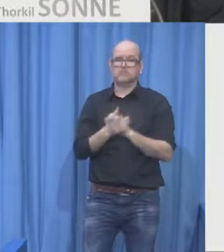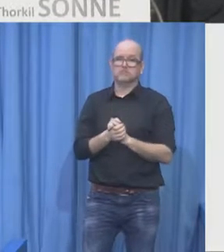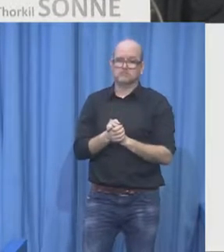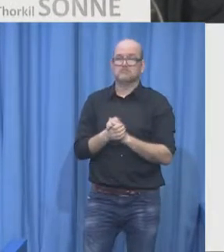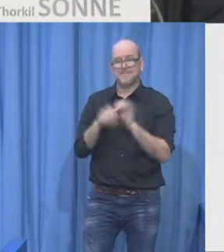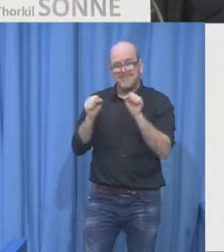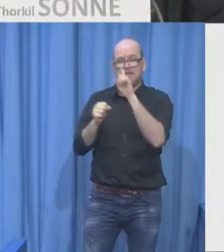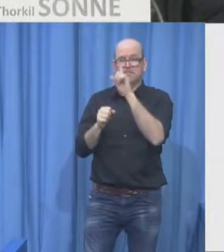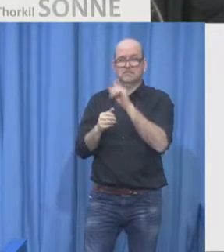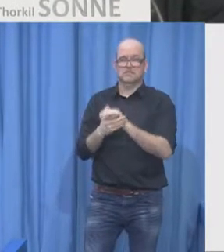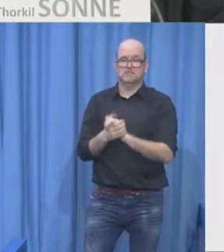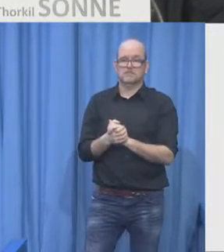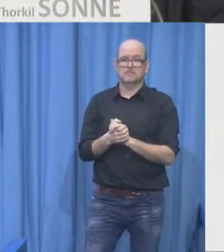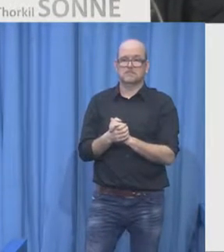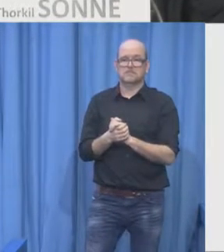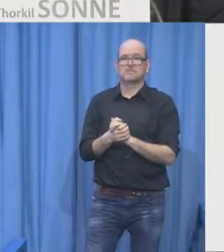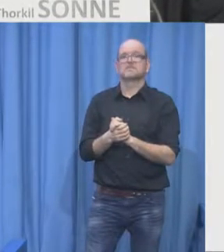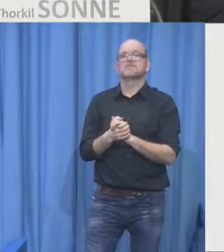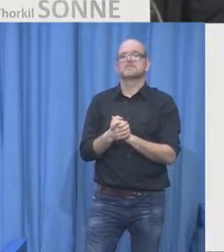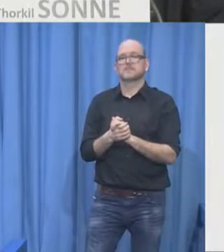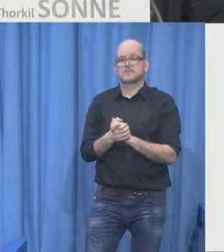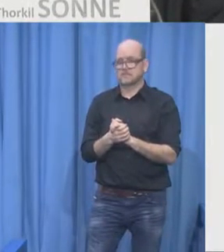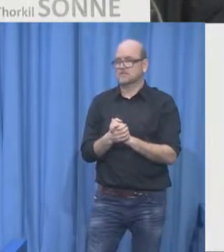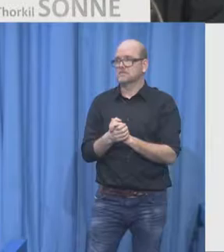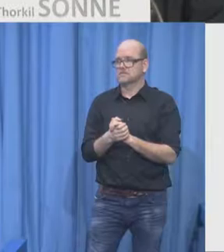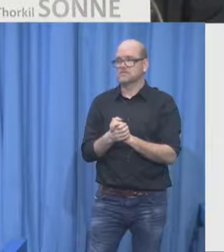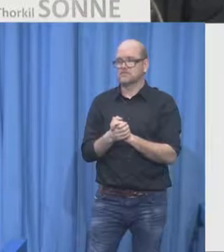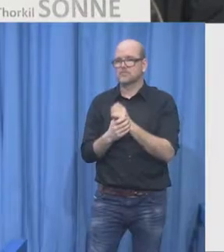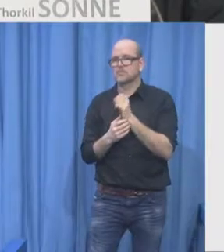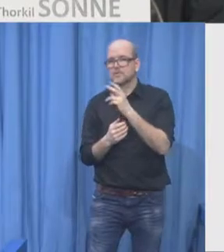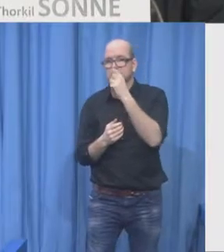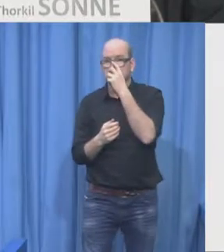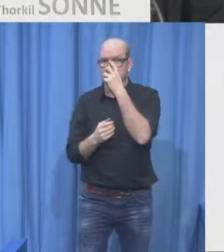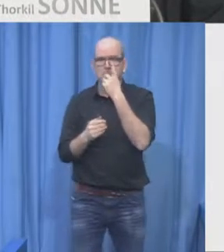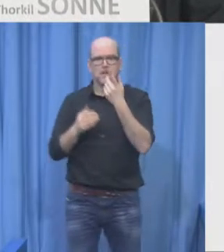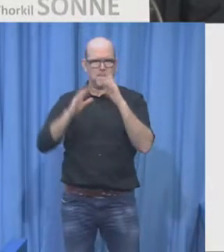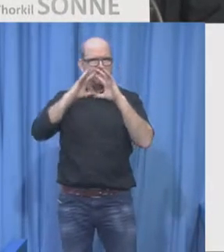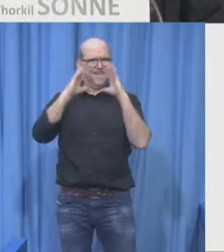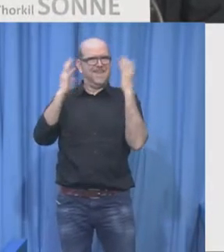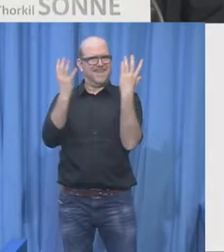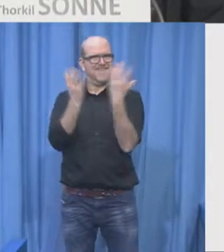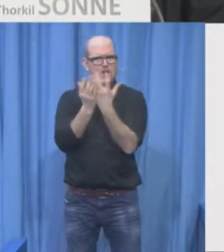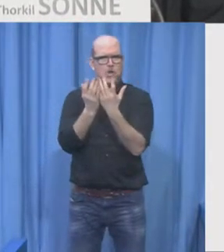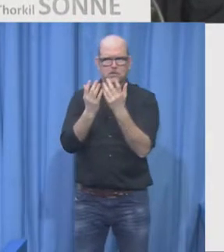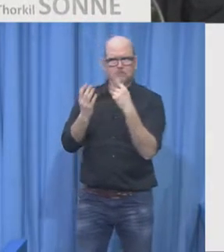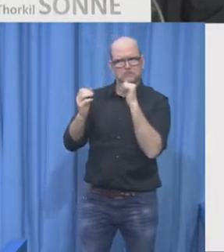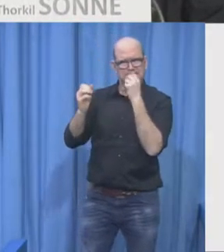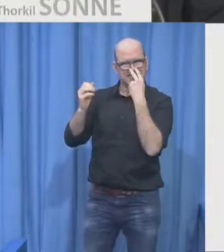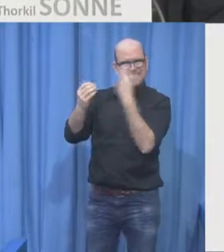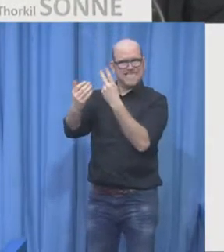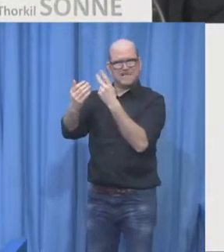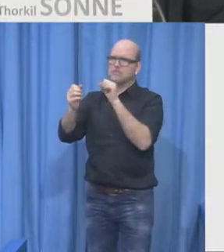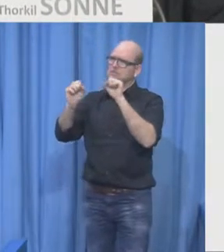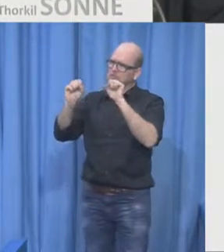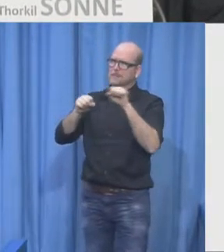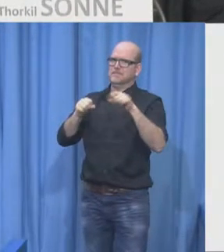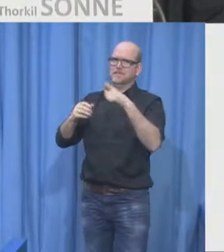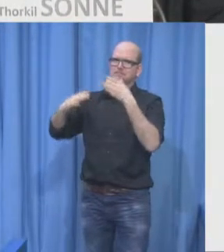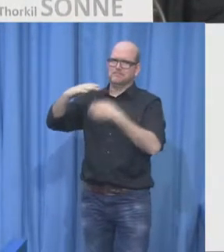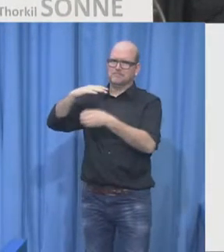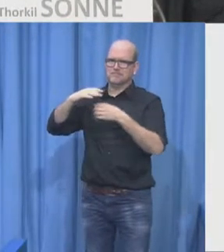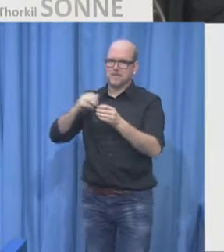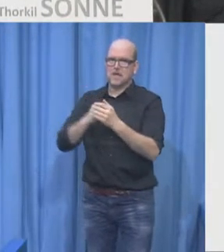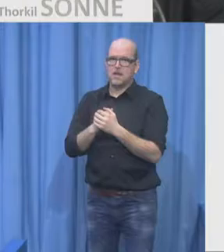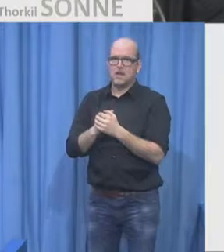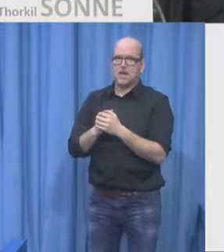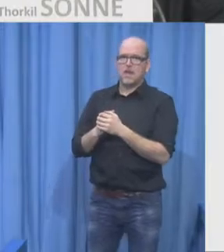now. We started 13 years ago, and we have operational experiences from 15 countries in different